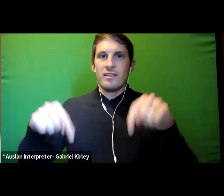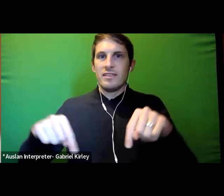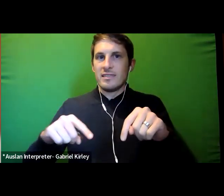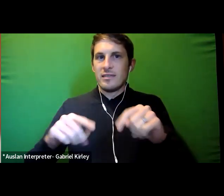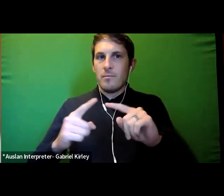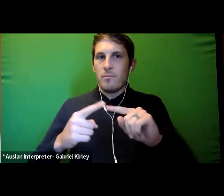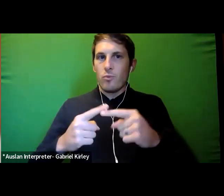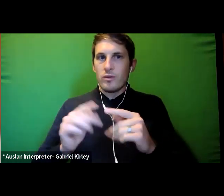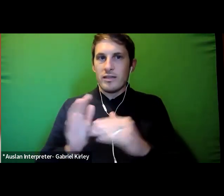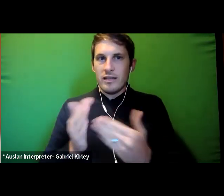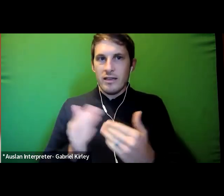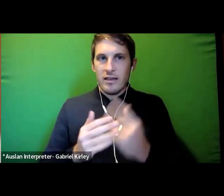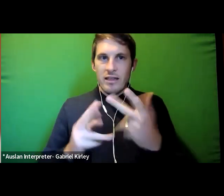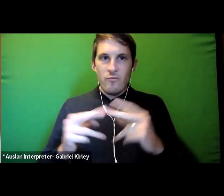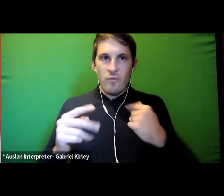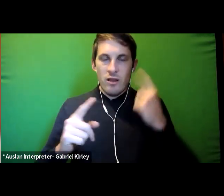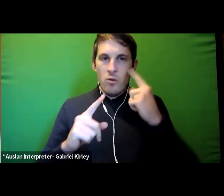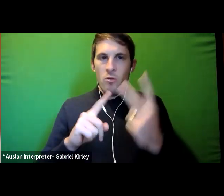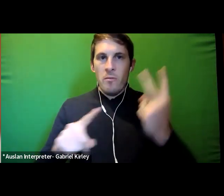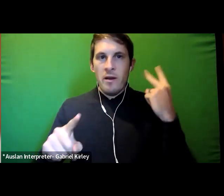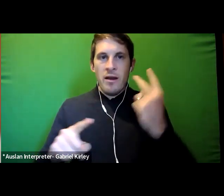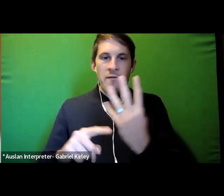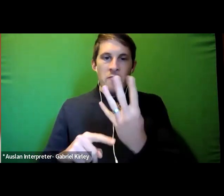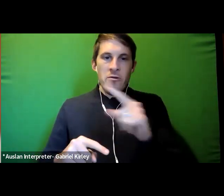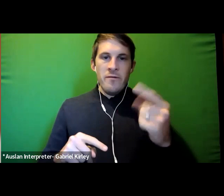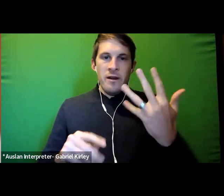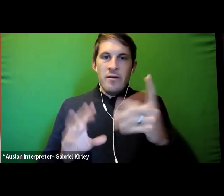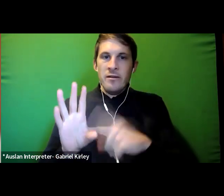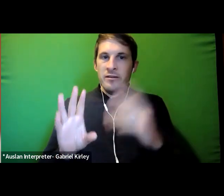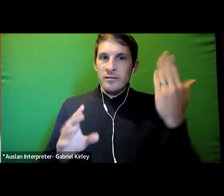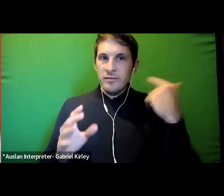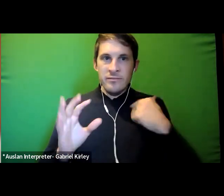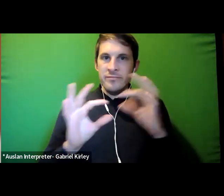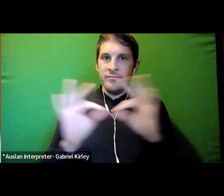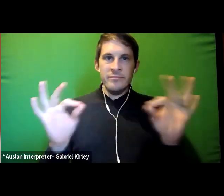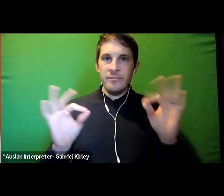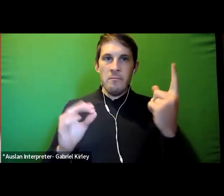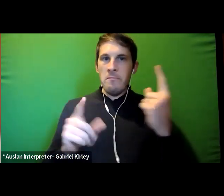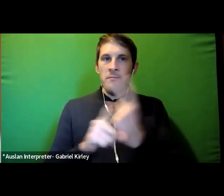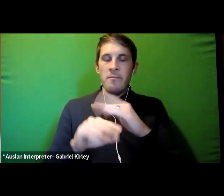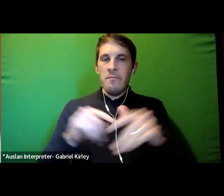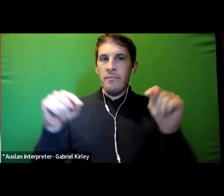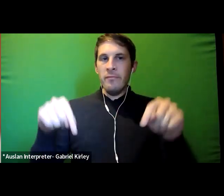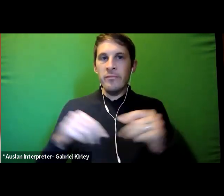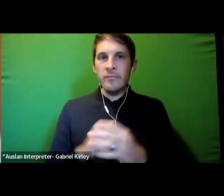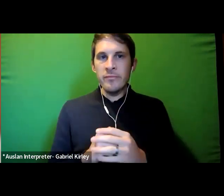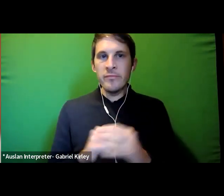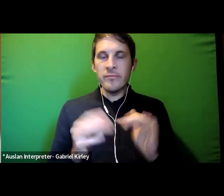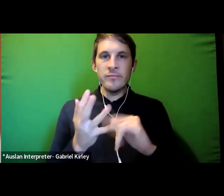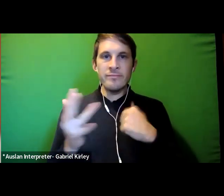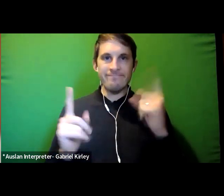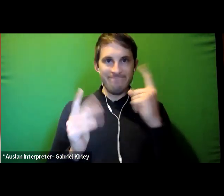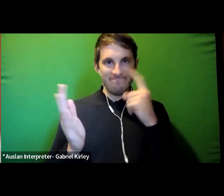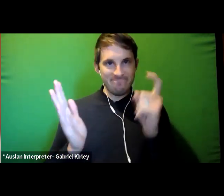You know, let's go back 4 or 5 years ago, and some of these conversations weren't even happening to this level. So my first call out is to everyone